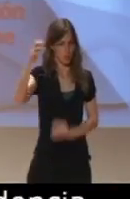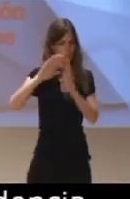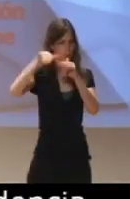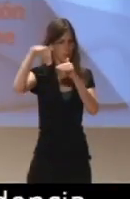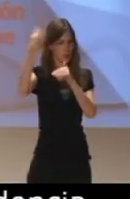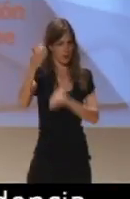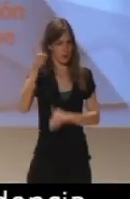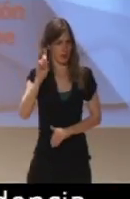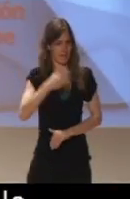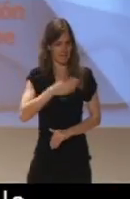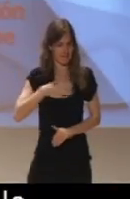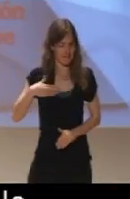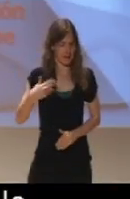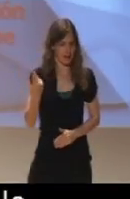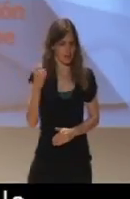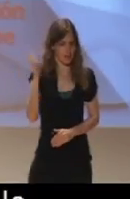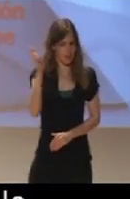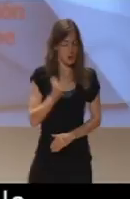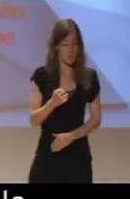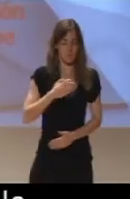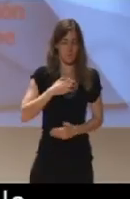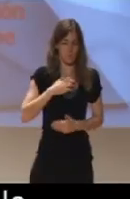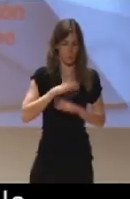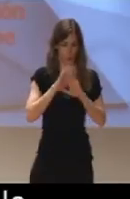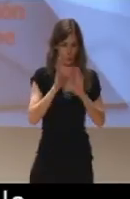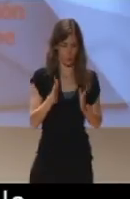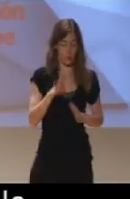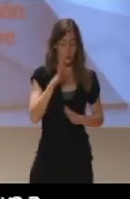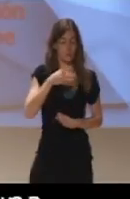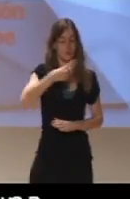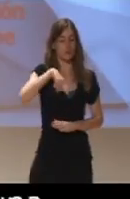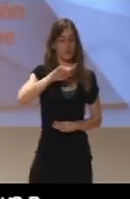travel or move, or